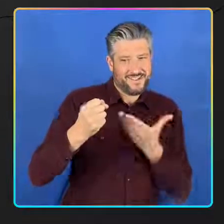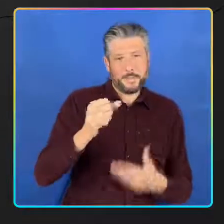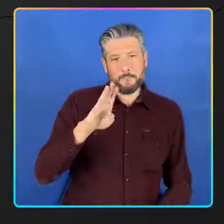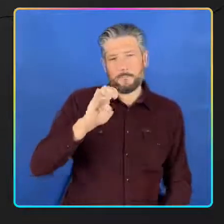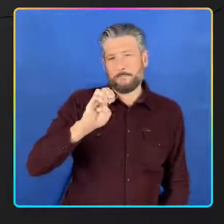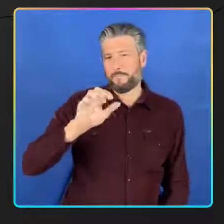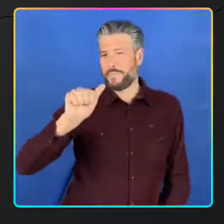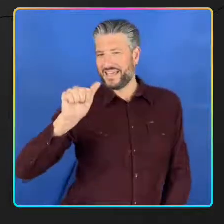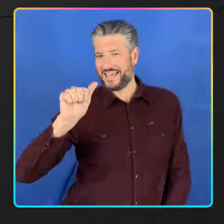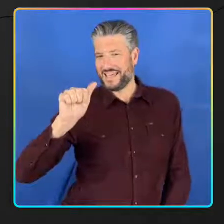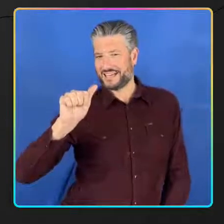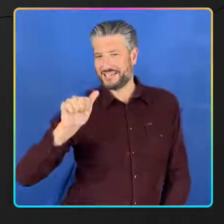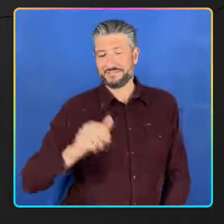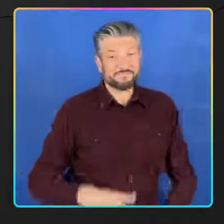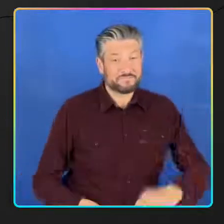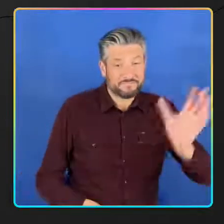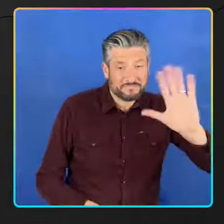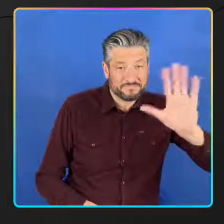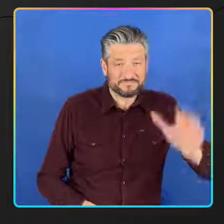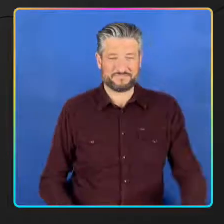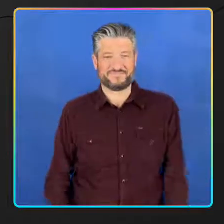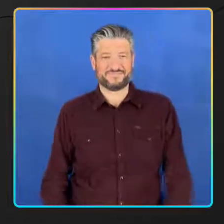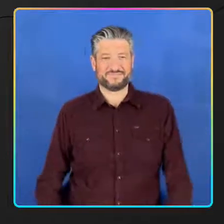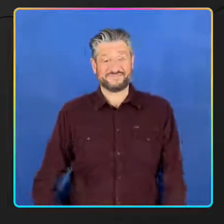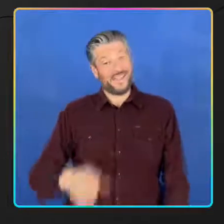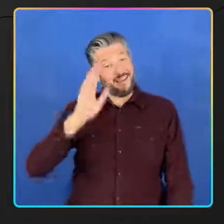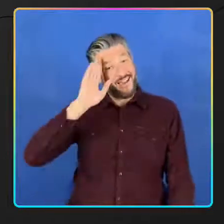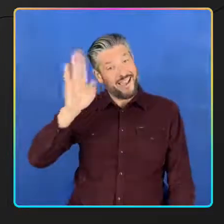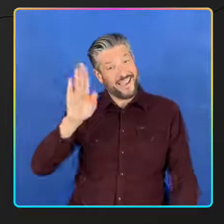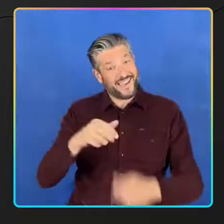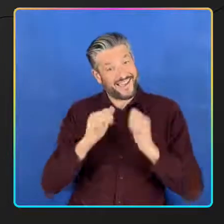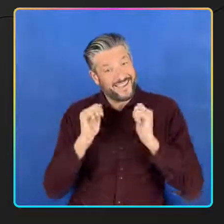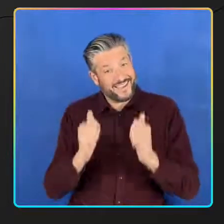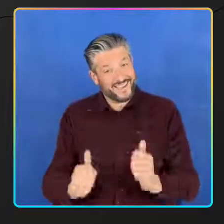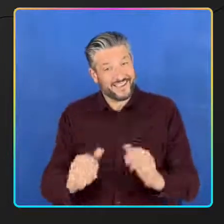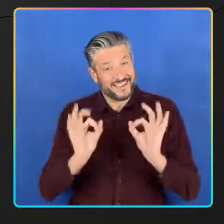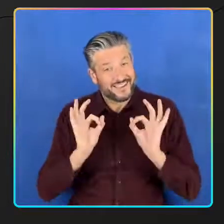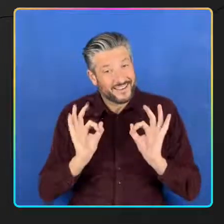Hey Bea. Hi Henk, how are you? Hi Amy.